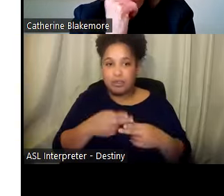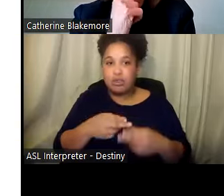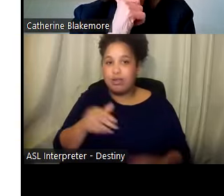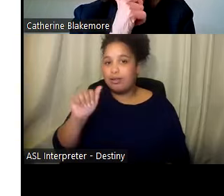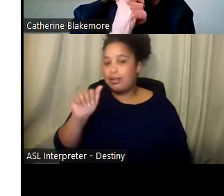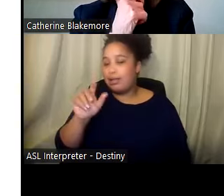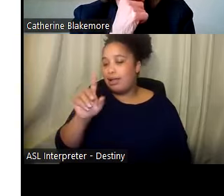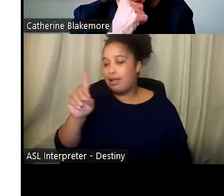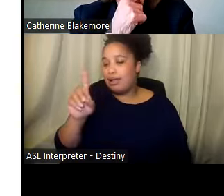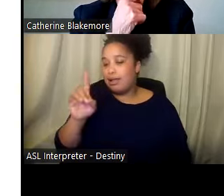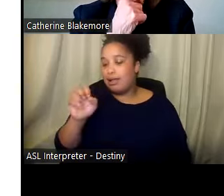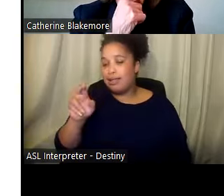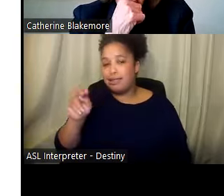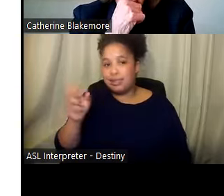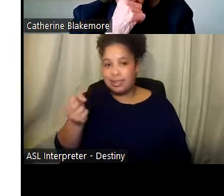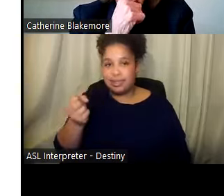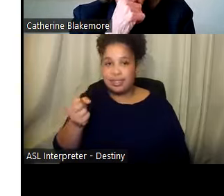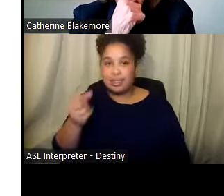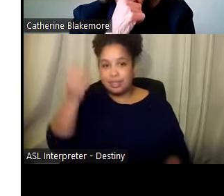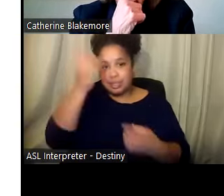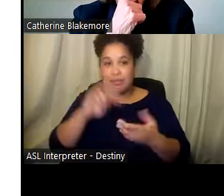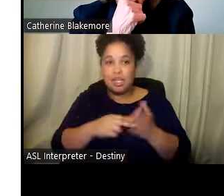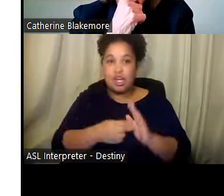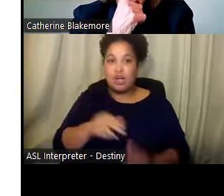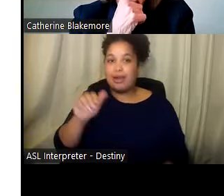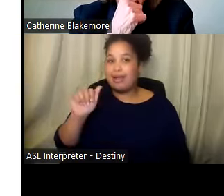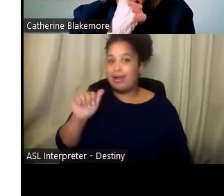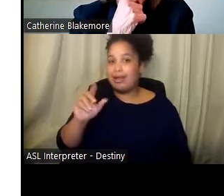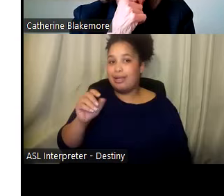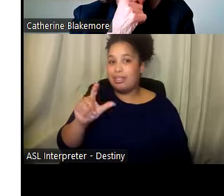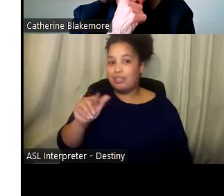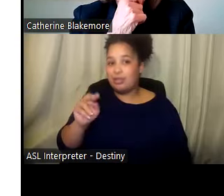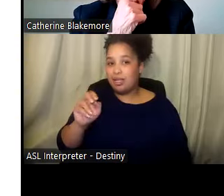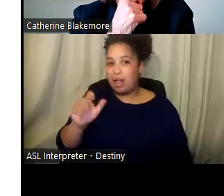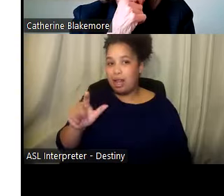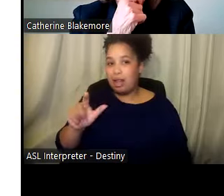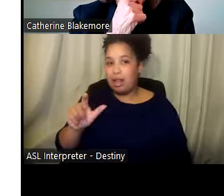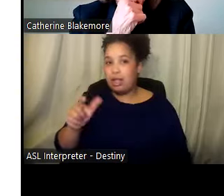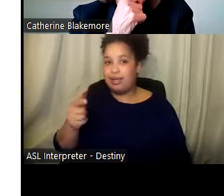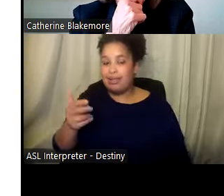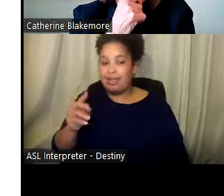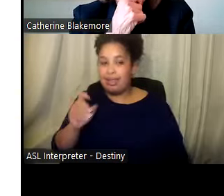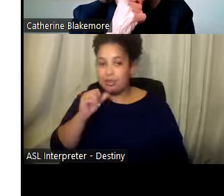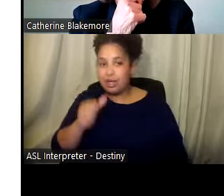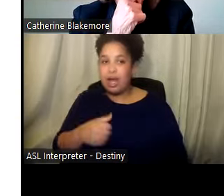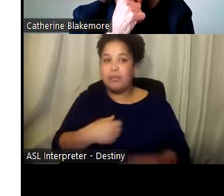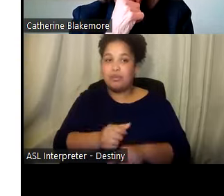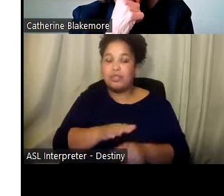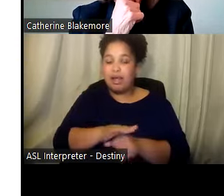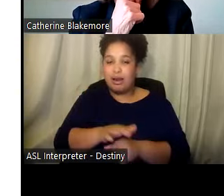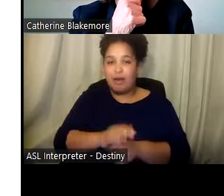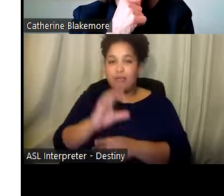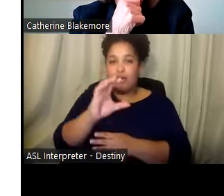disease, which means that her adrenal glands were not producing enough cortisol. And now that she's on treatment